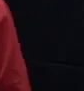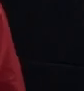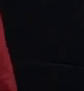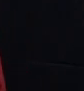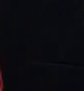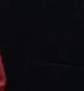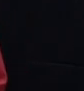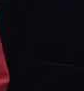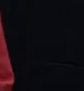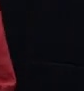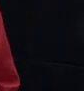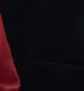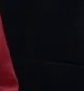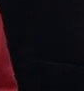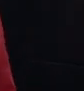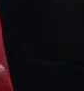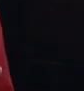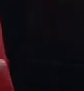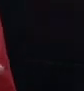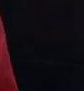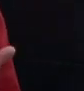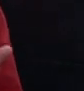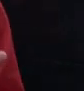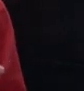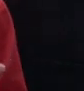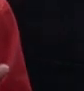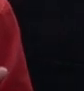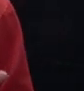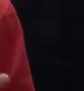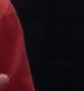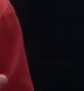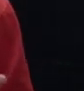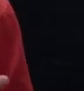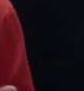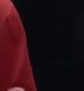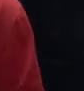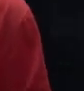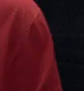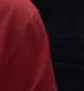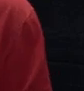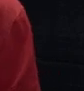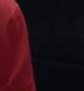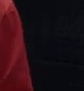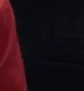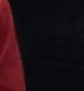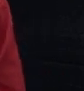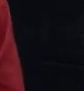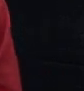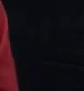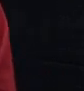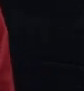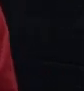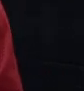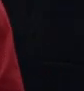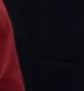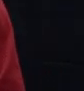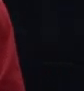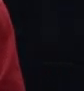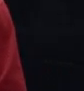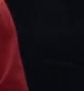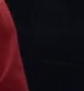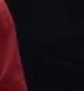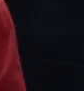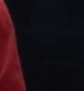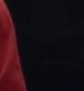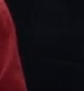supported. For those of you watching, maybe potentially it is your first time with us at the Family Cafe. Online